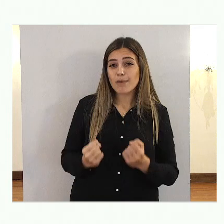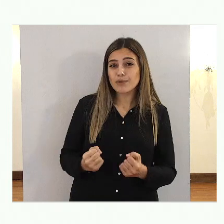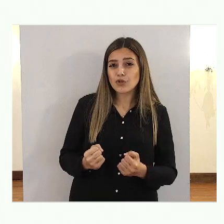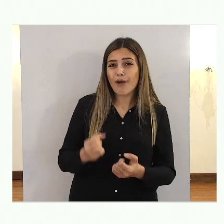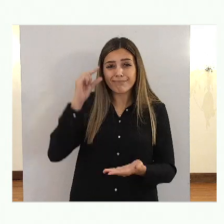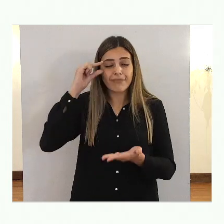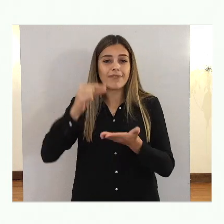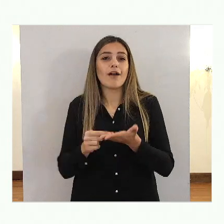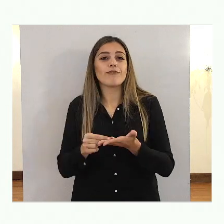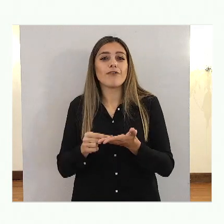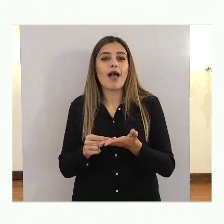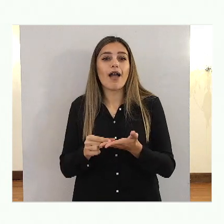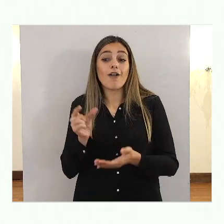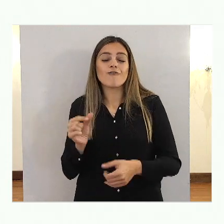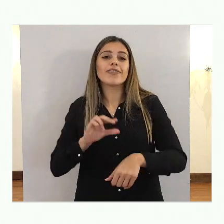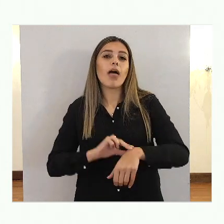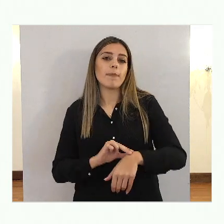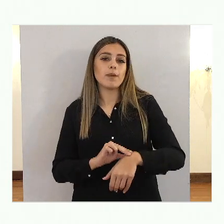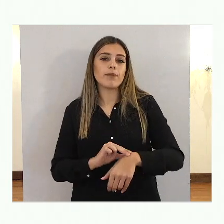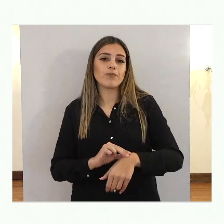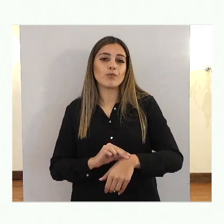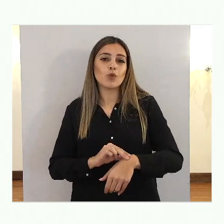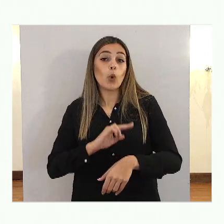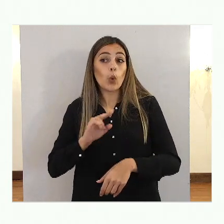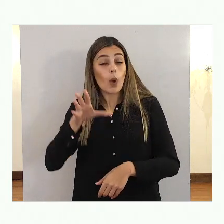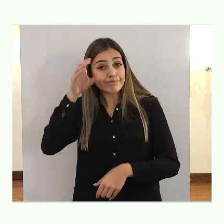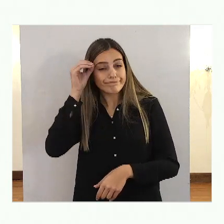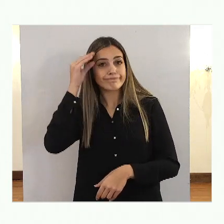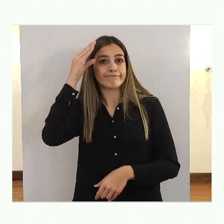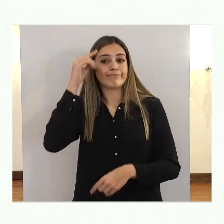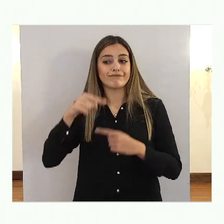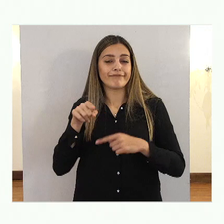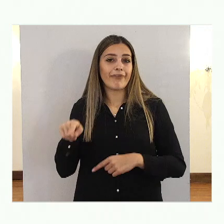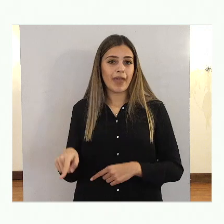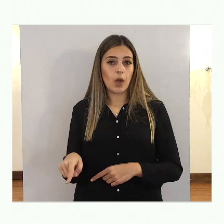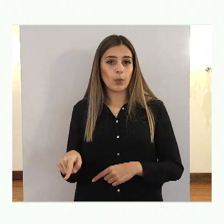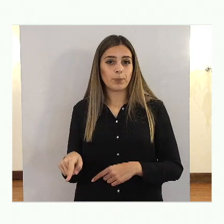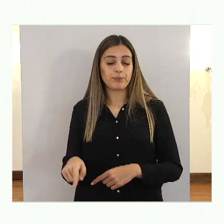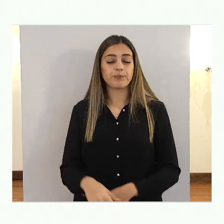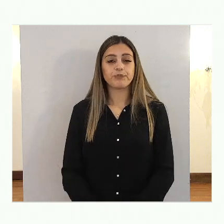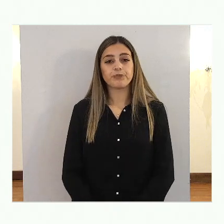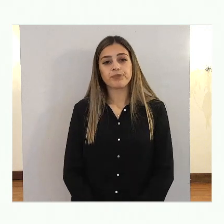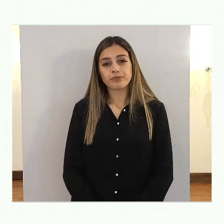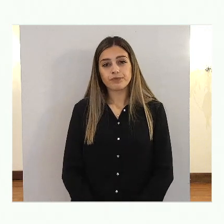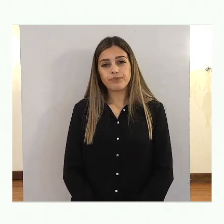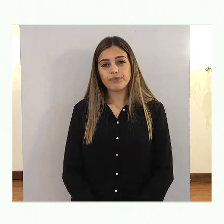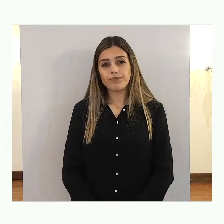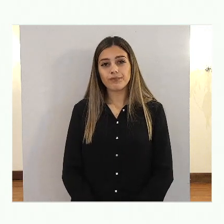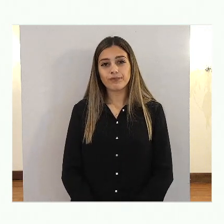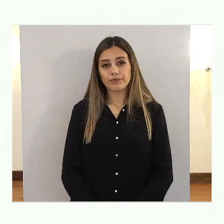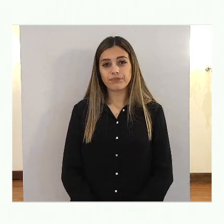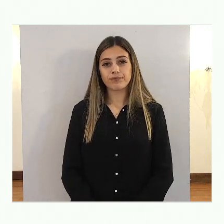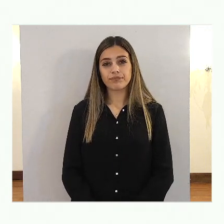knowledge and expertise of the doctors or healthcare professionals who you are going to see. In the